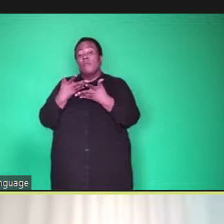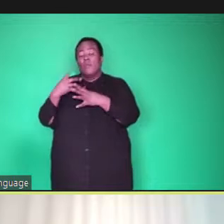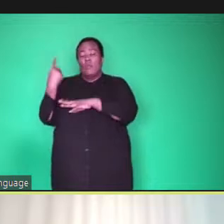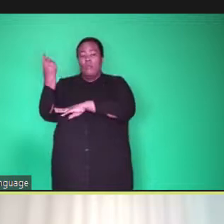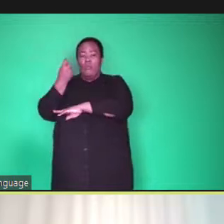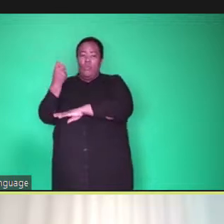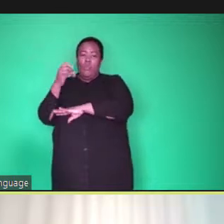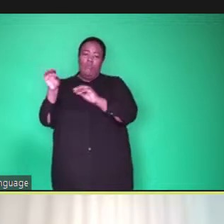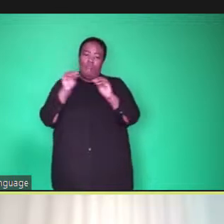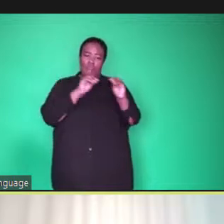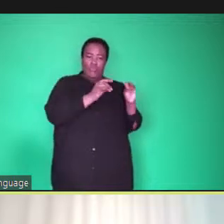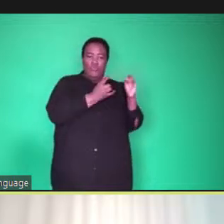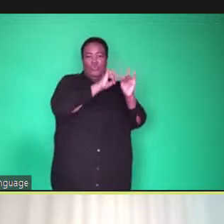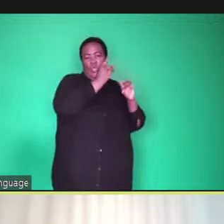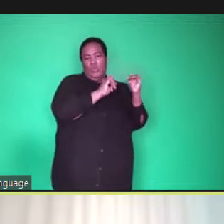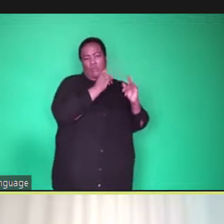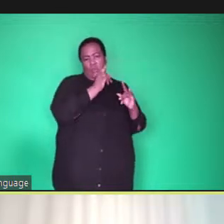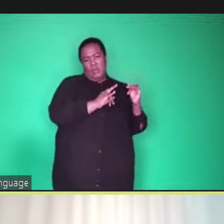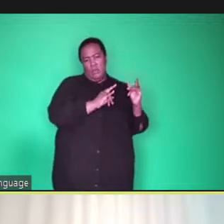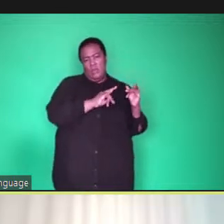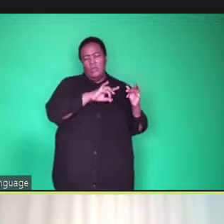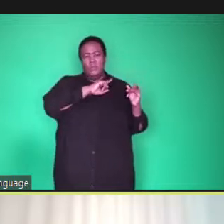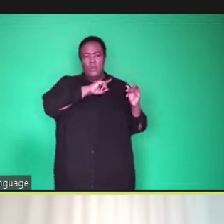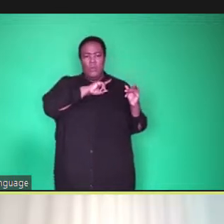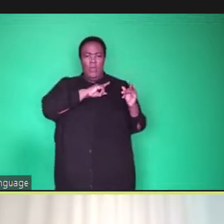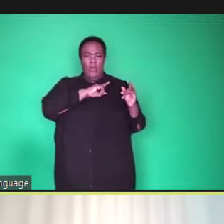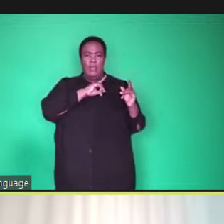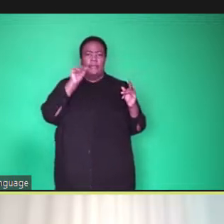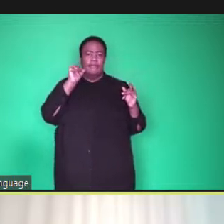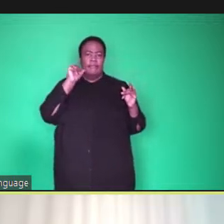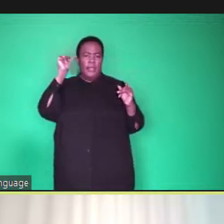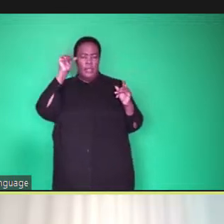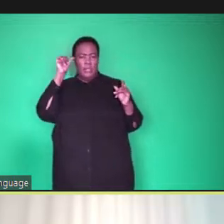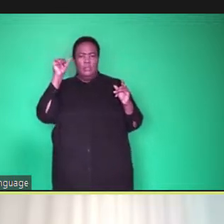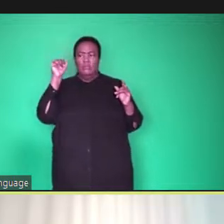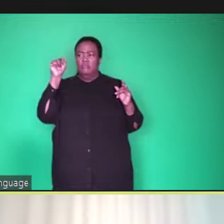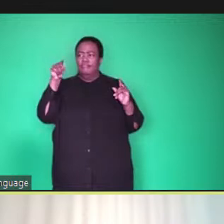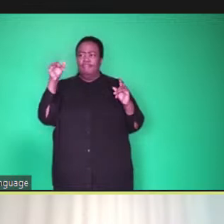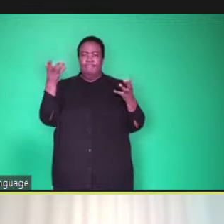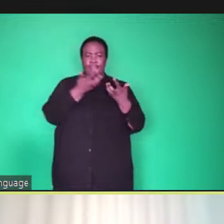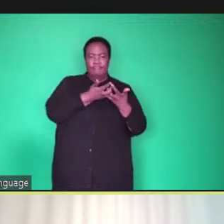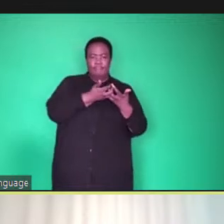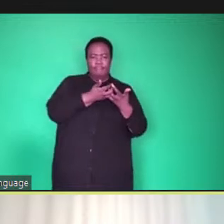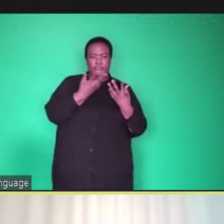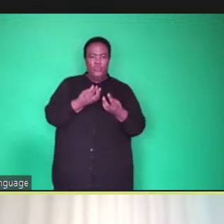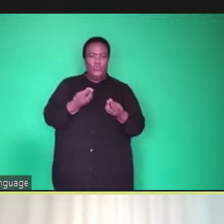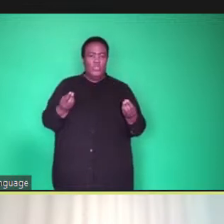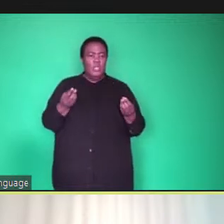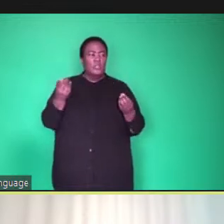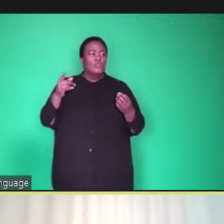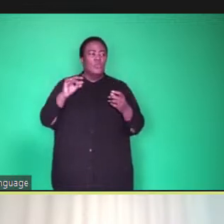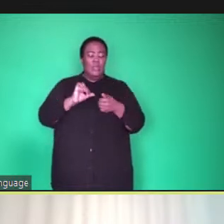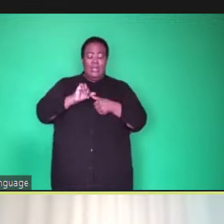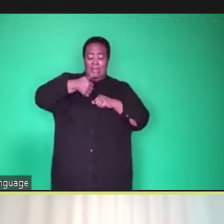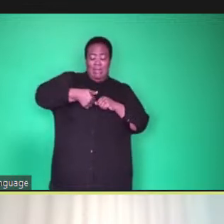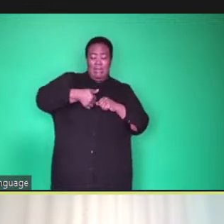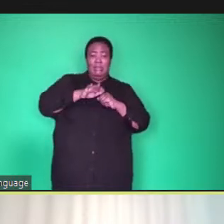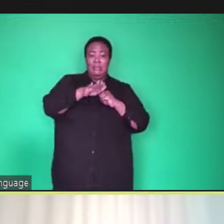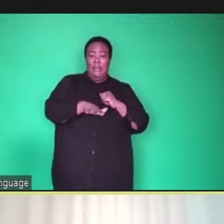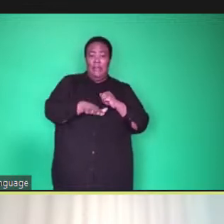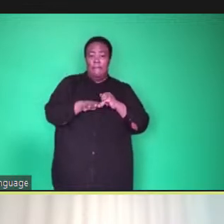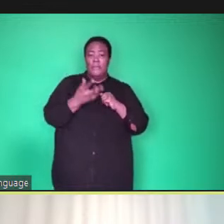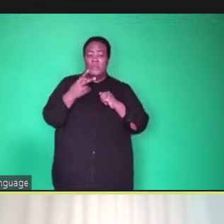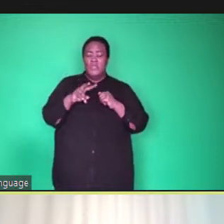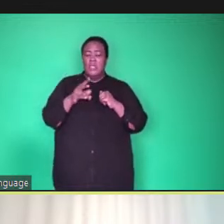Why was this, and how did it link with adult migration dynamics? So for this, the next step was to map mothers onto